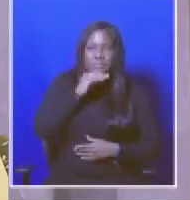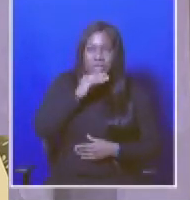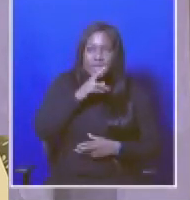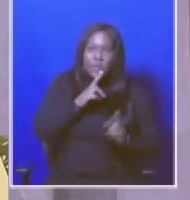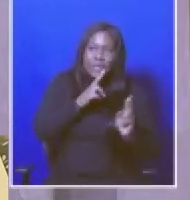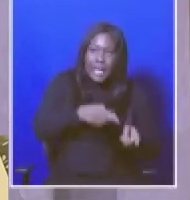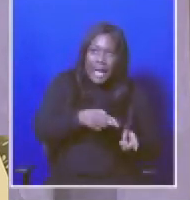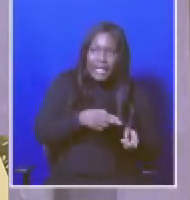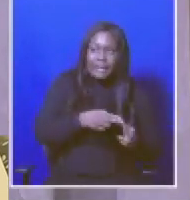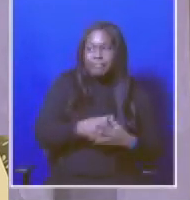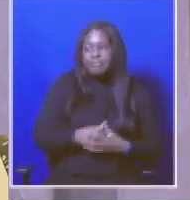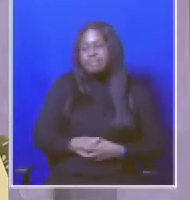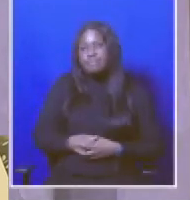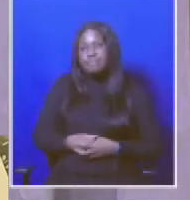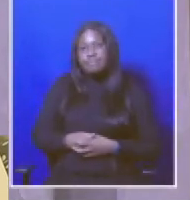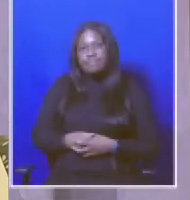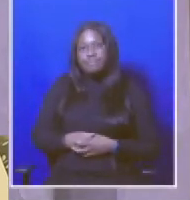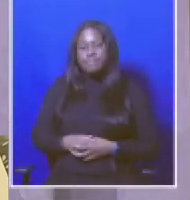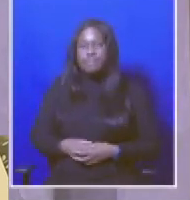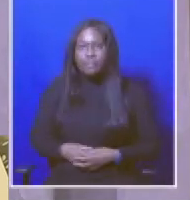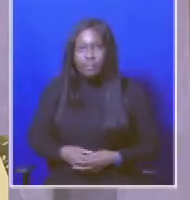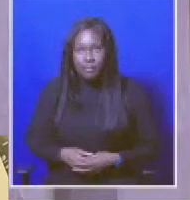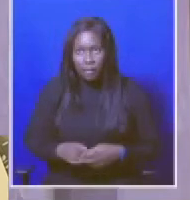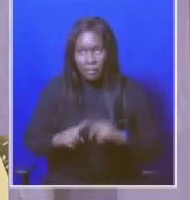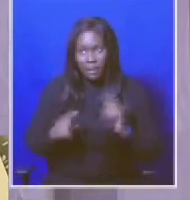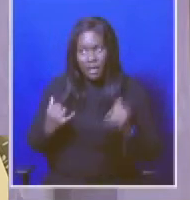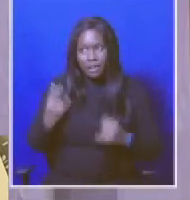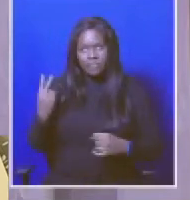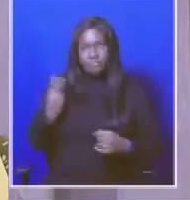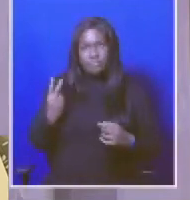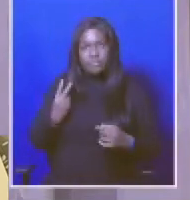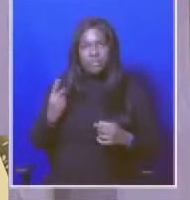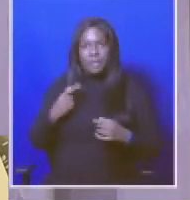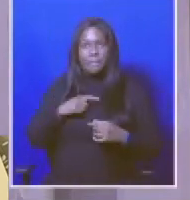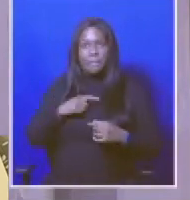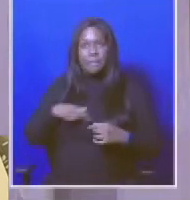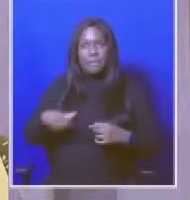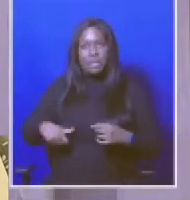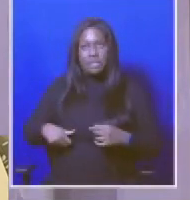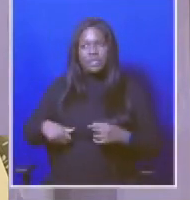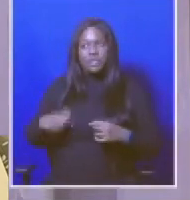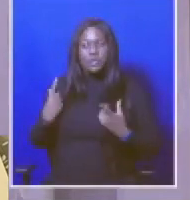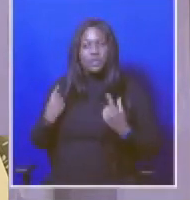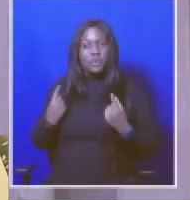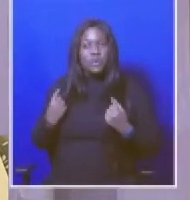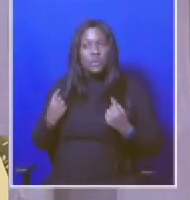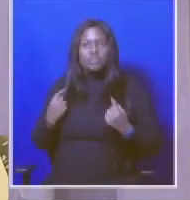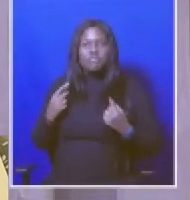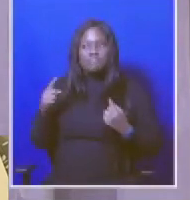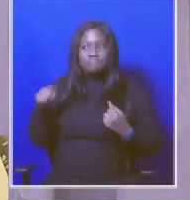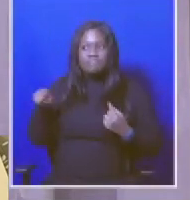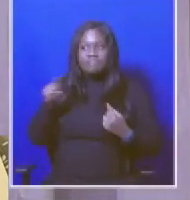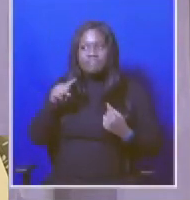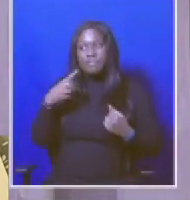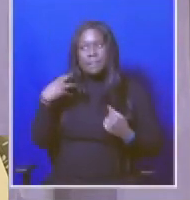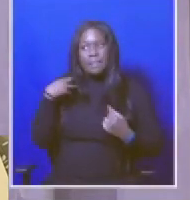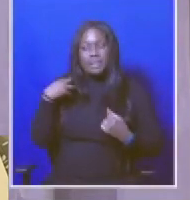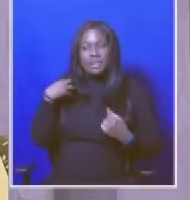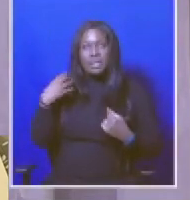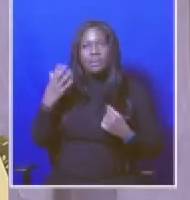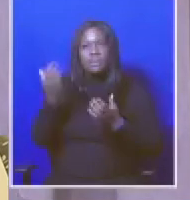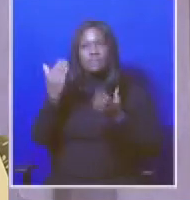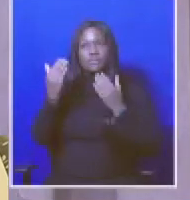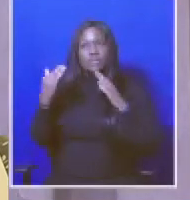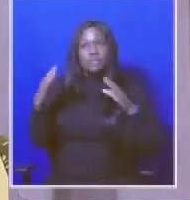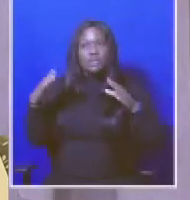One of the things that we are doing now with the president is to meet with all ministers to look at their programs, what they